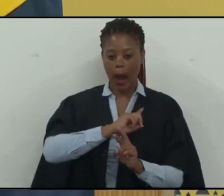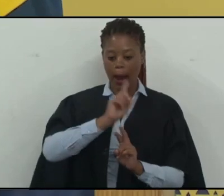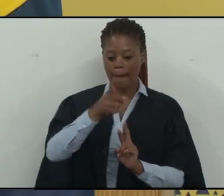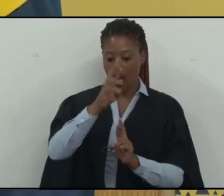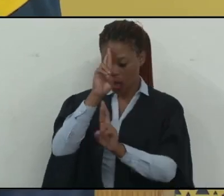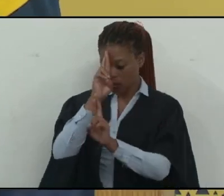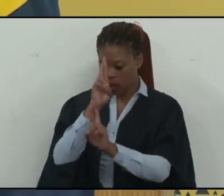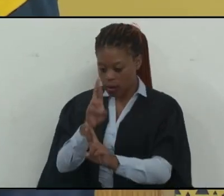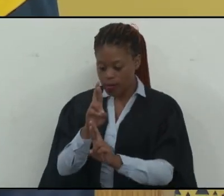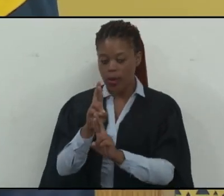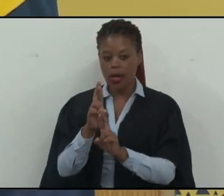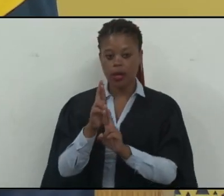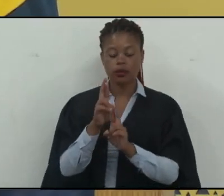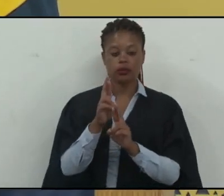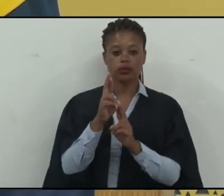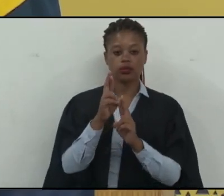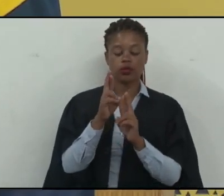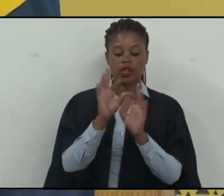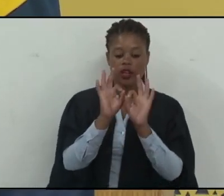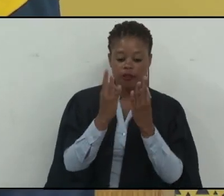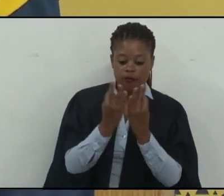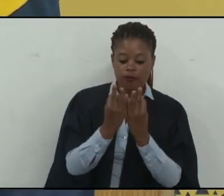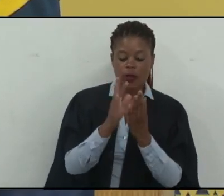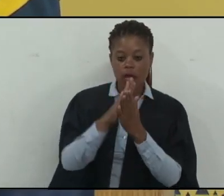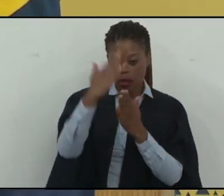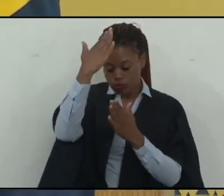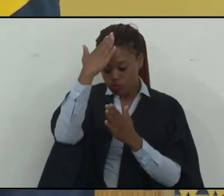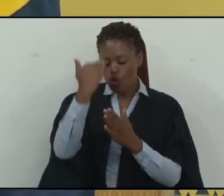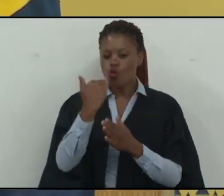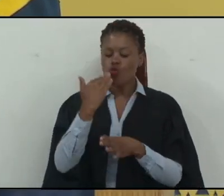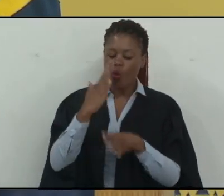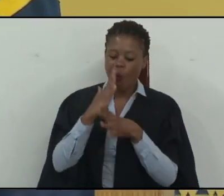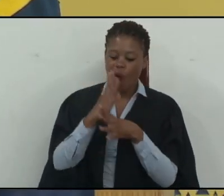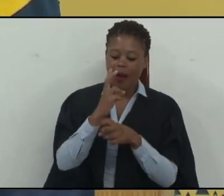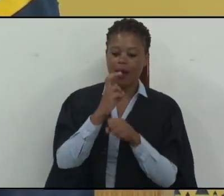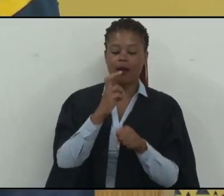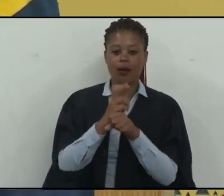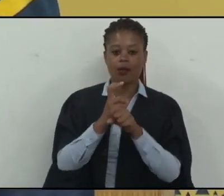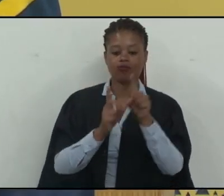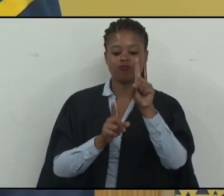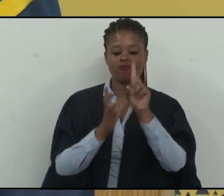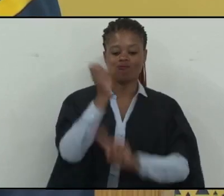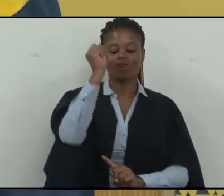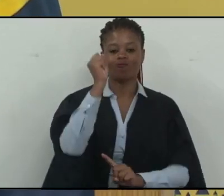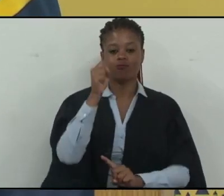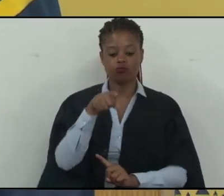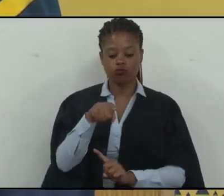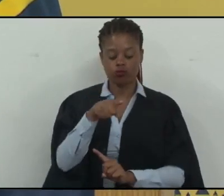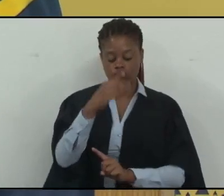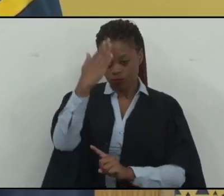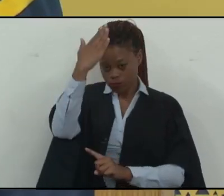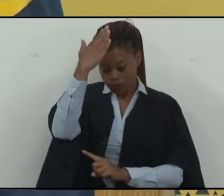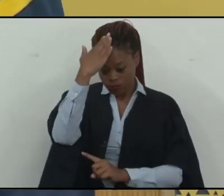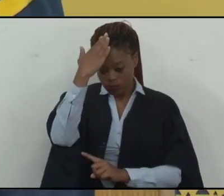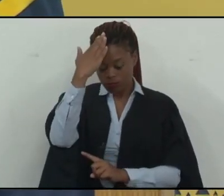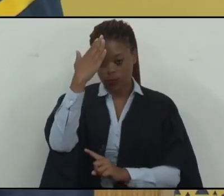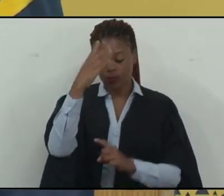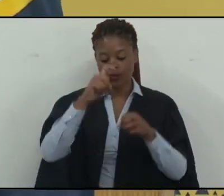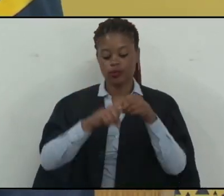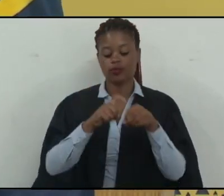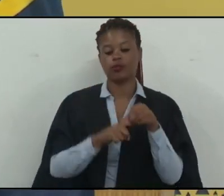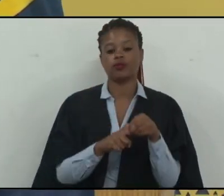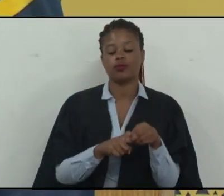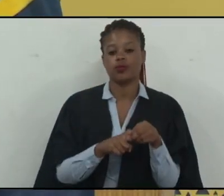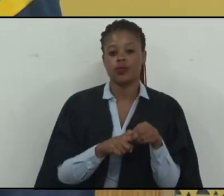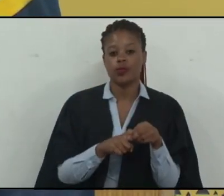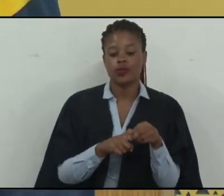families who have worked tirelessly to achieve their postgrad qualifications. Finally, please